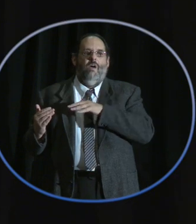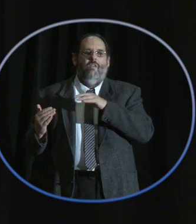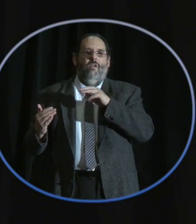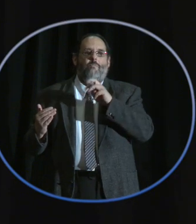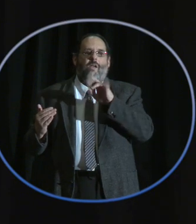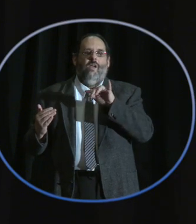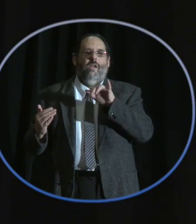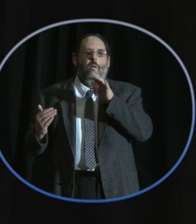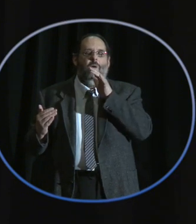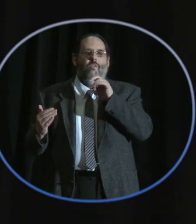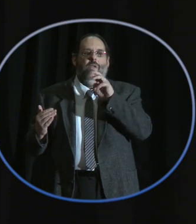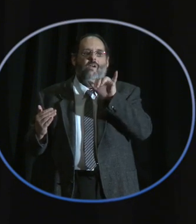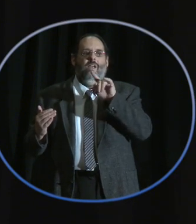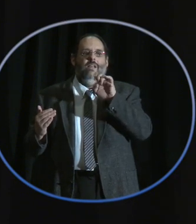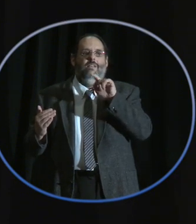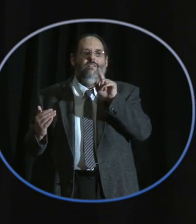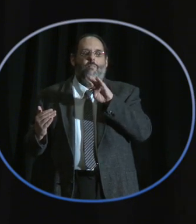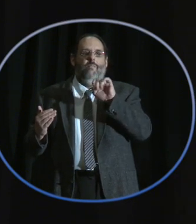Lang.